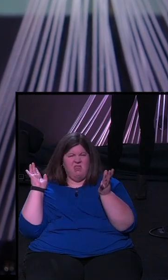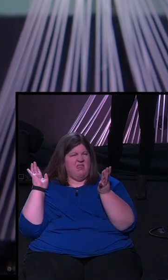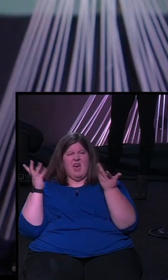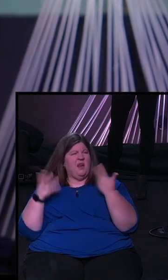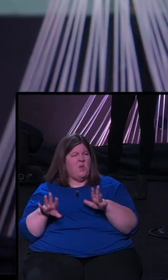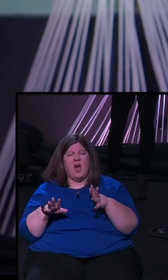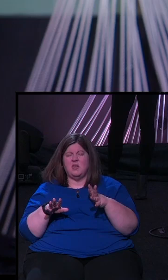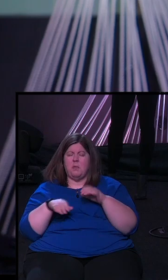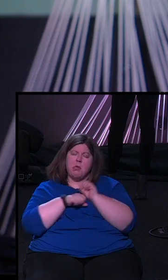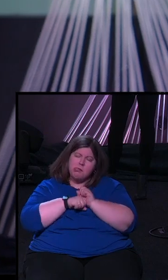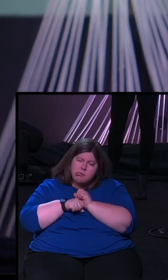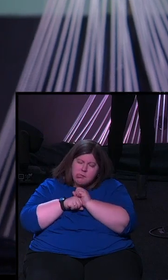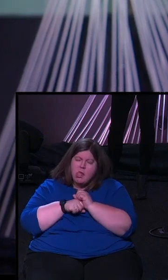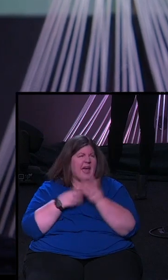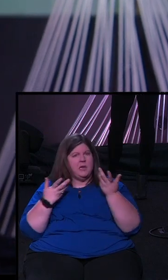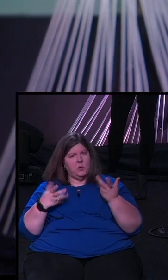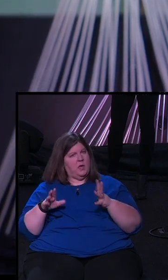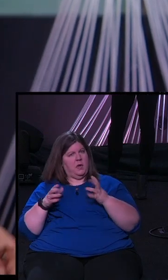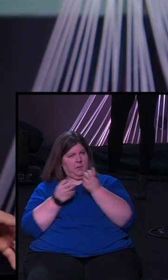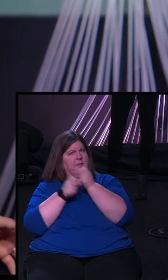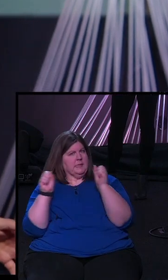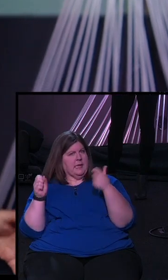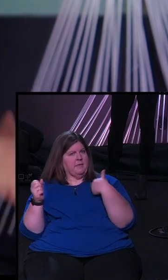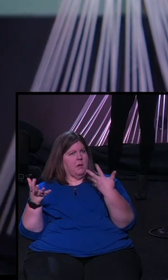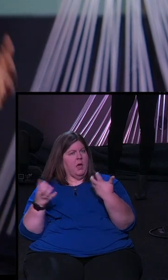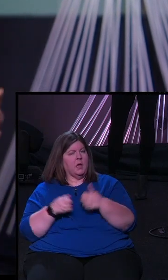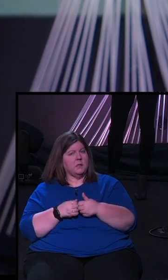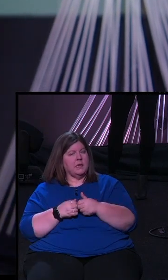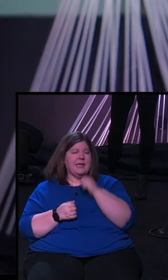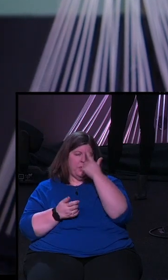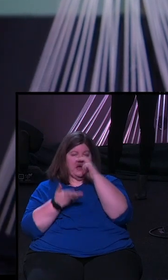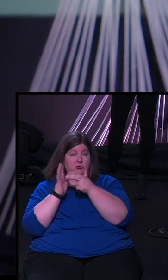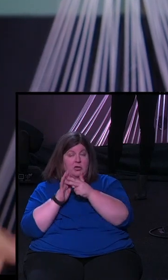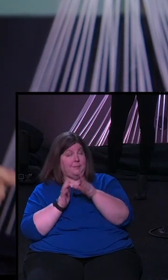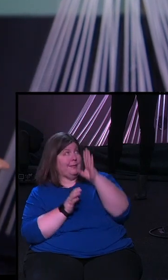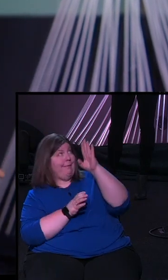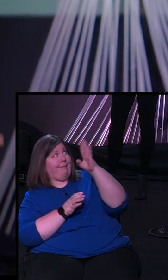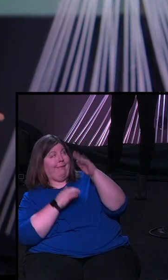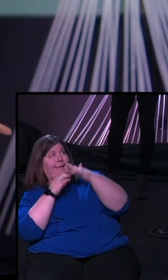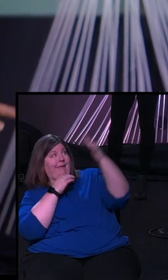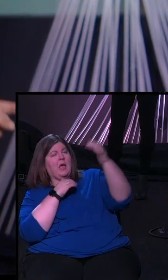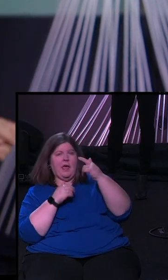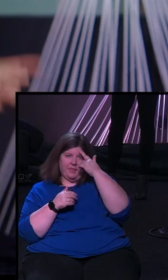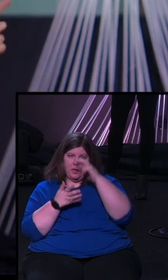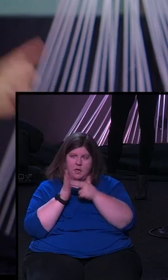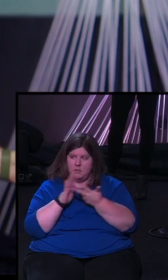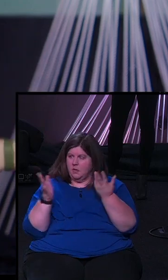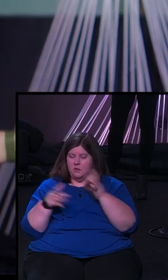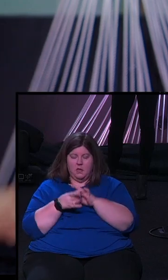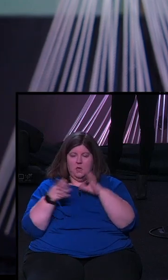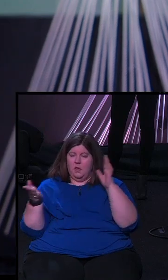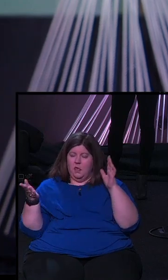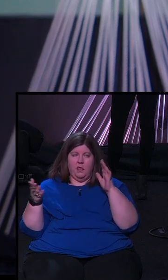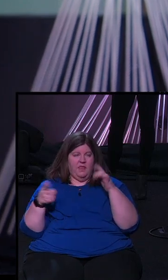want to be saved. And I don't think he's just talking about being saved eternally with Jesus. I think he's talking about being saved from the thing that has